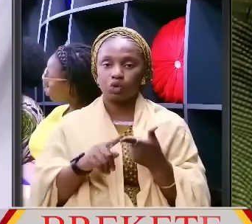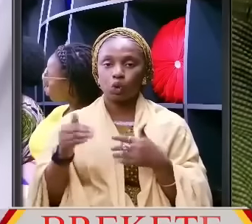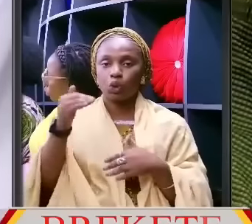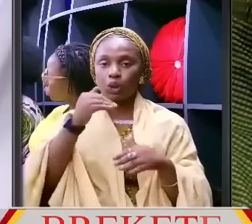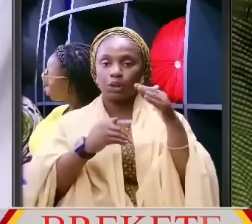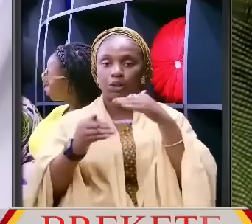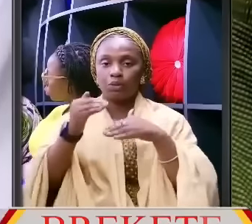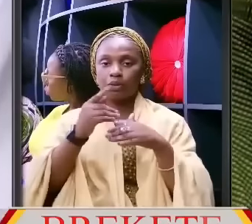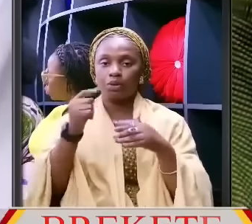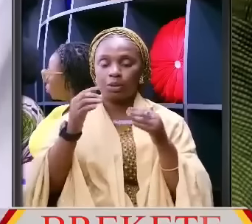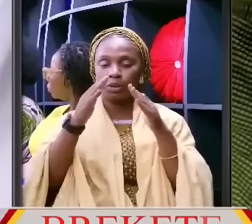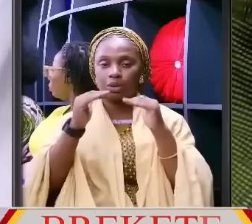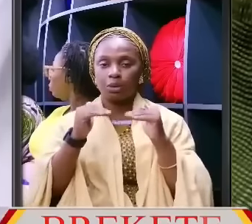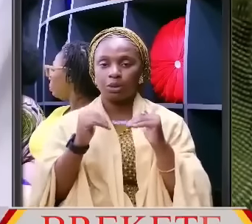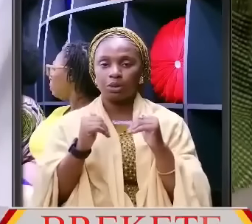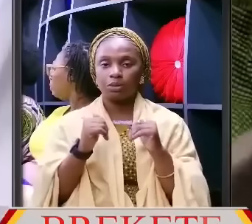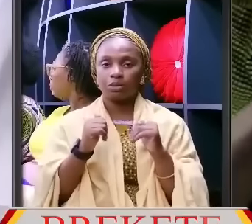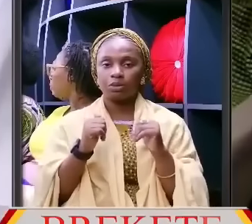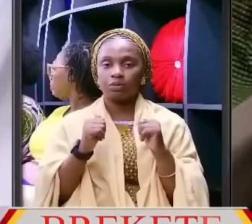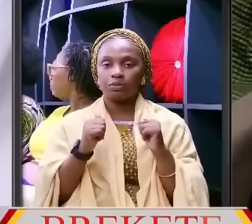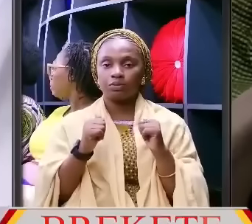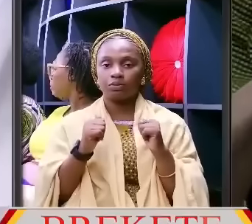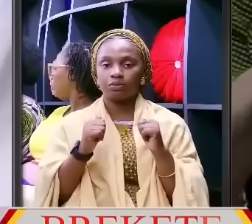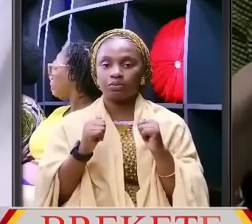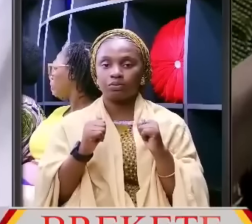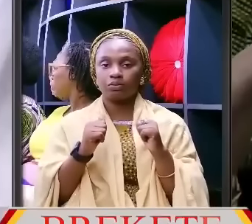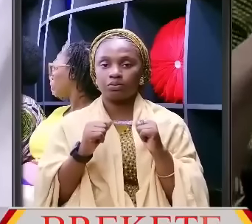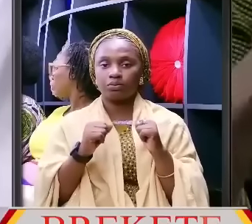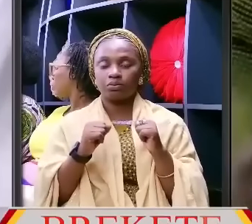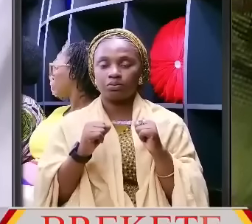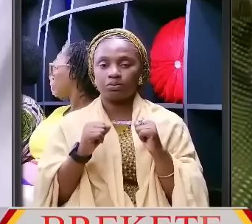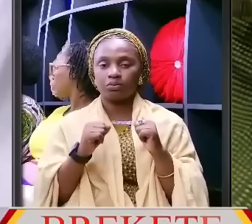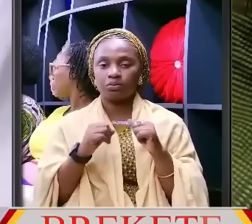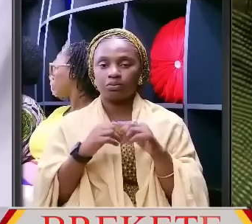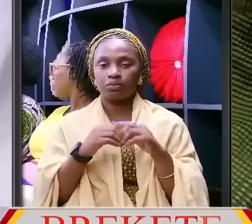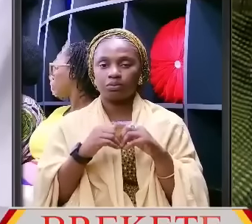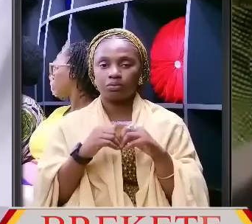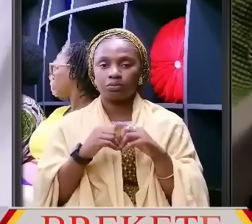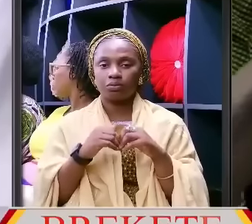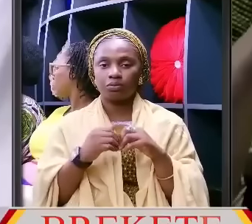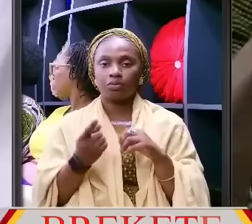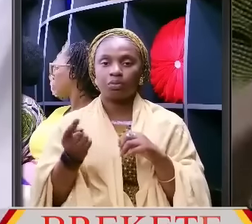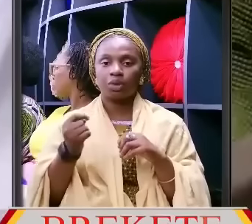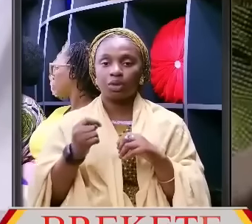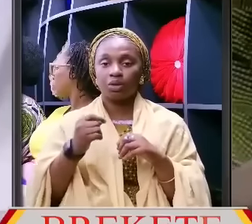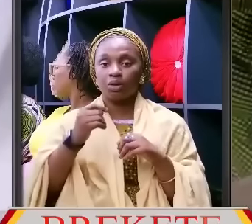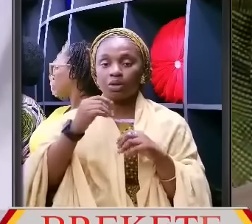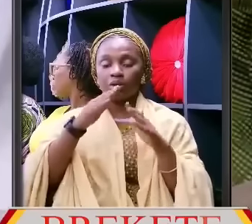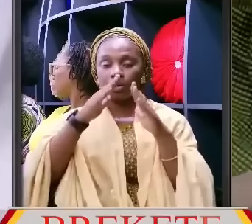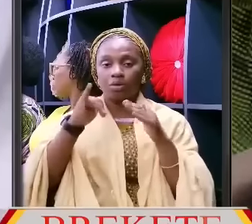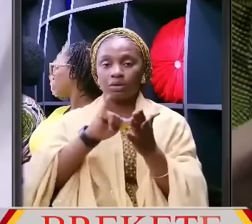The mail house. Because my friend, the house of the state. The house where my father did